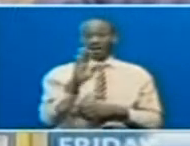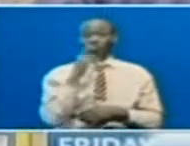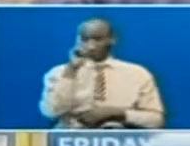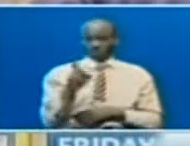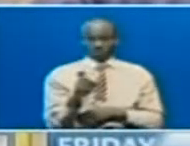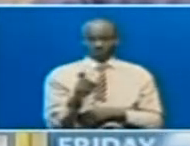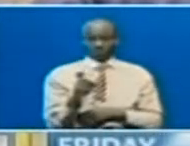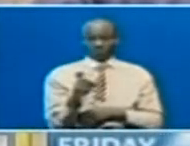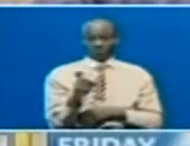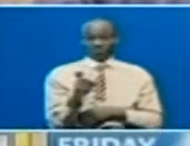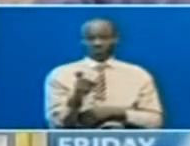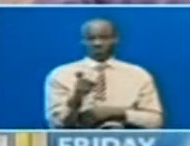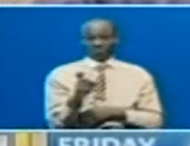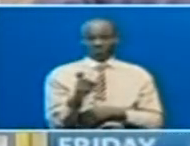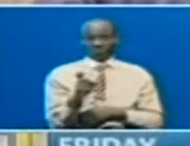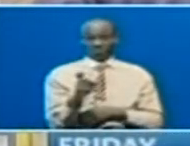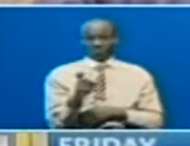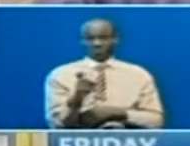question.